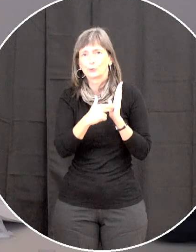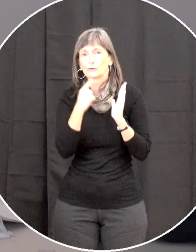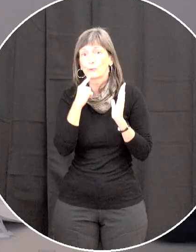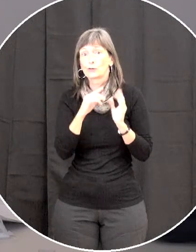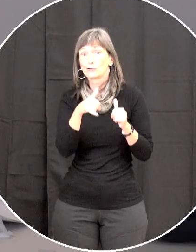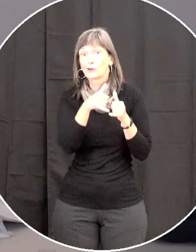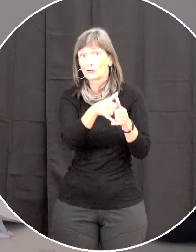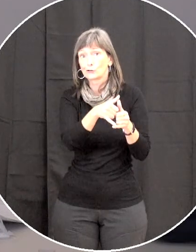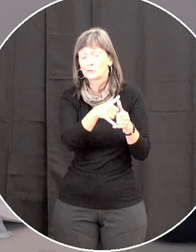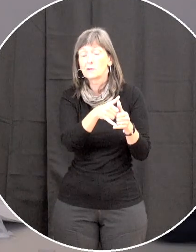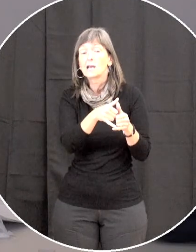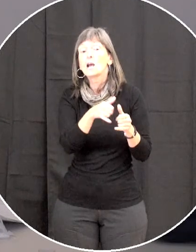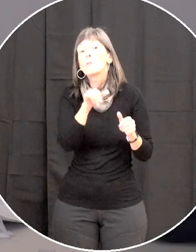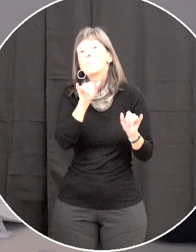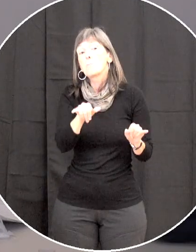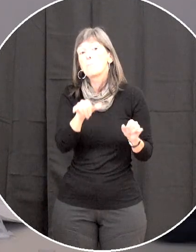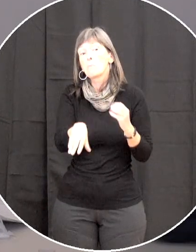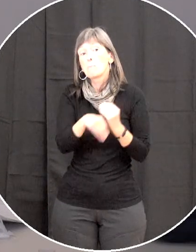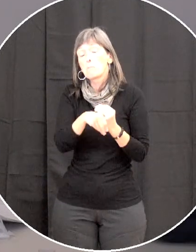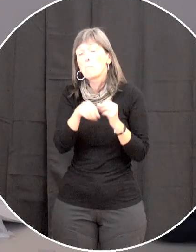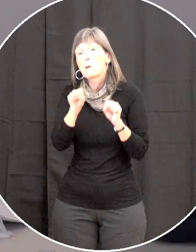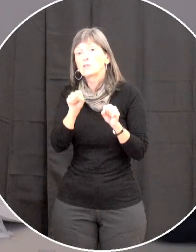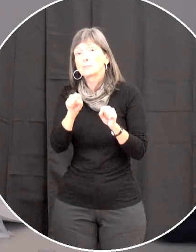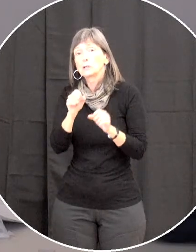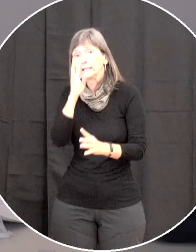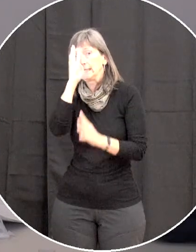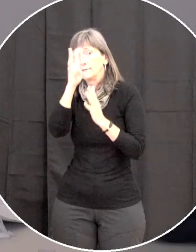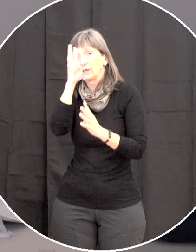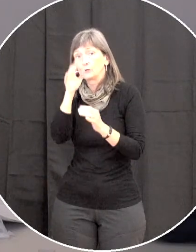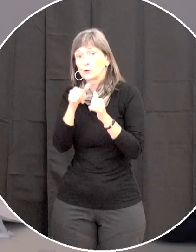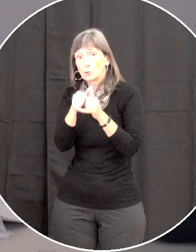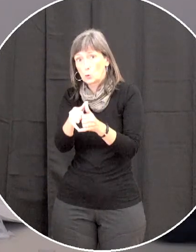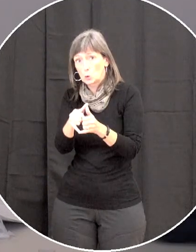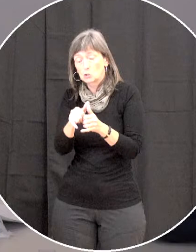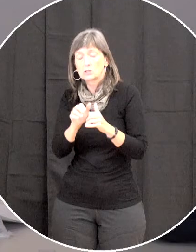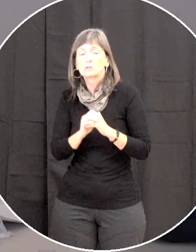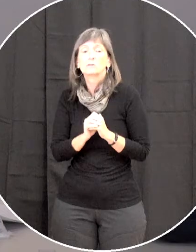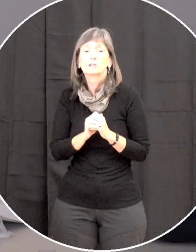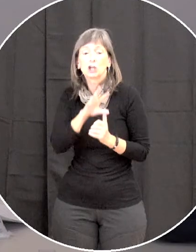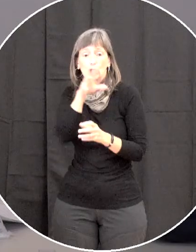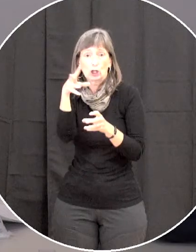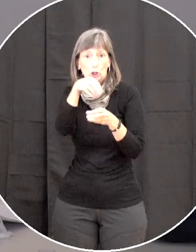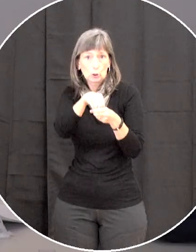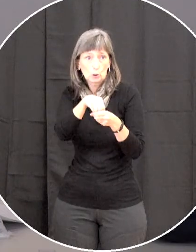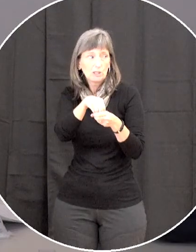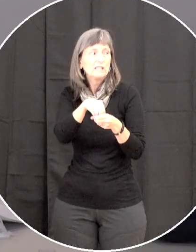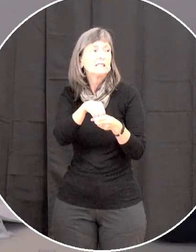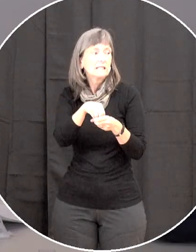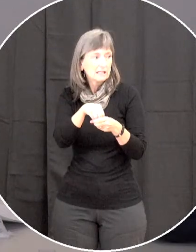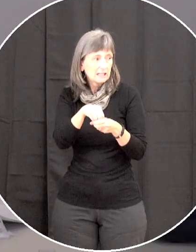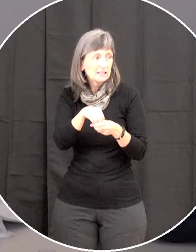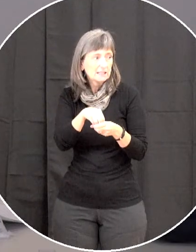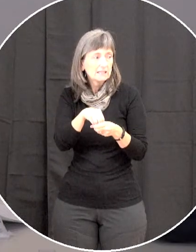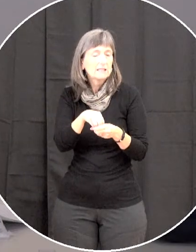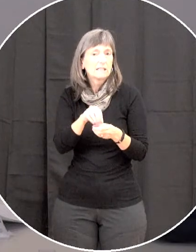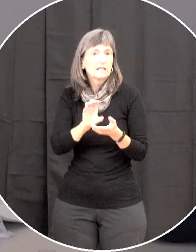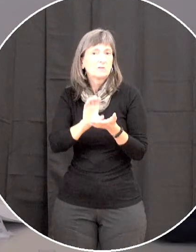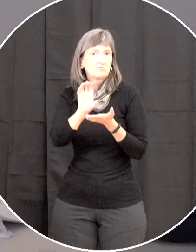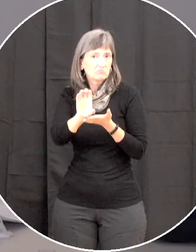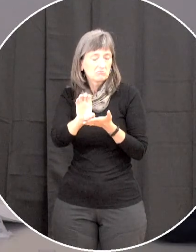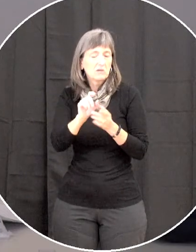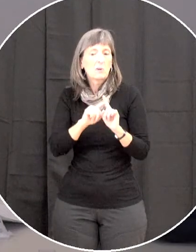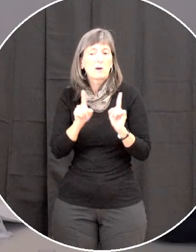former innovation awards and grants that had been distributed in other years, but because of our timelines this year, were not done